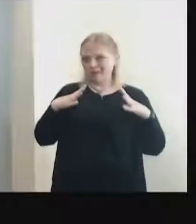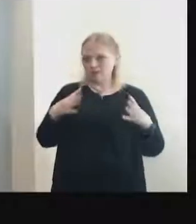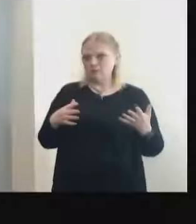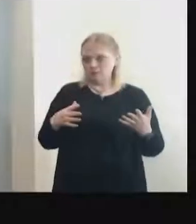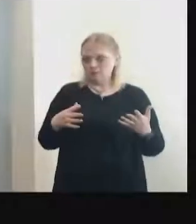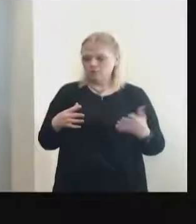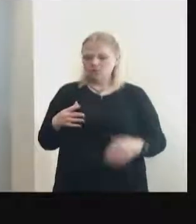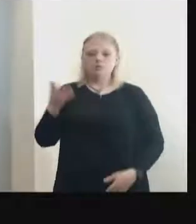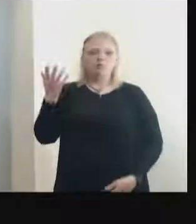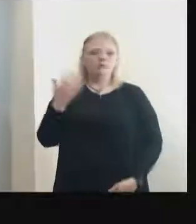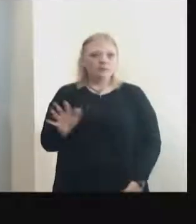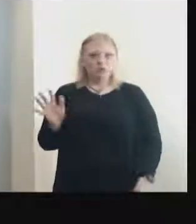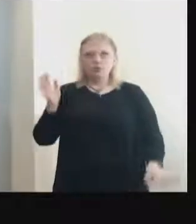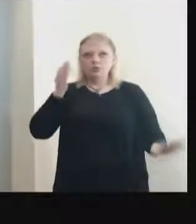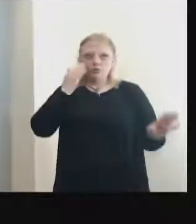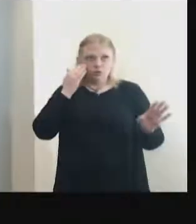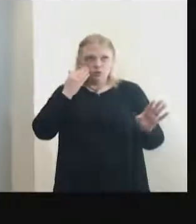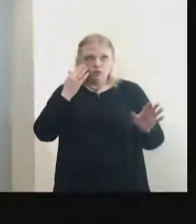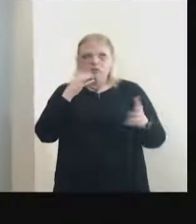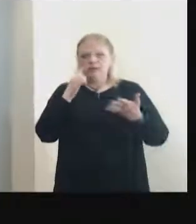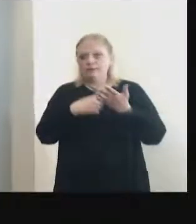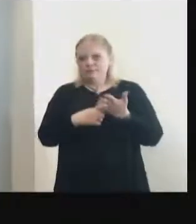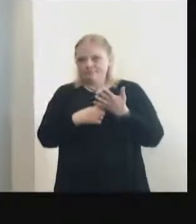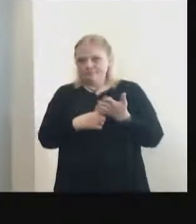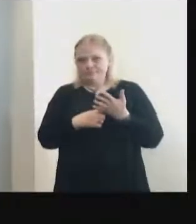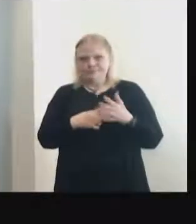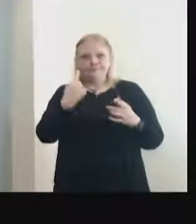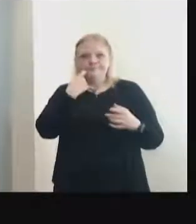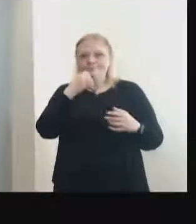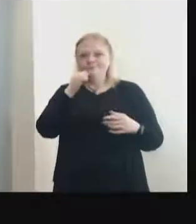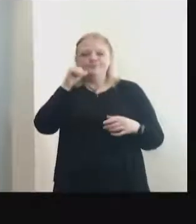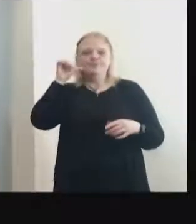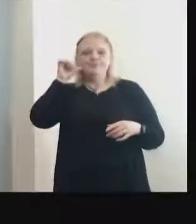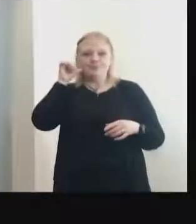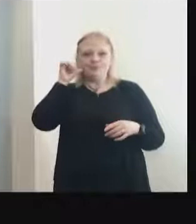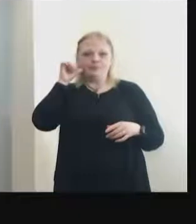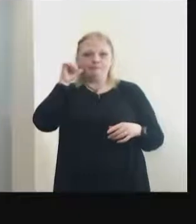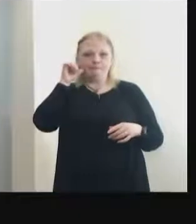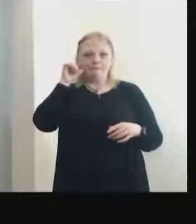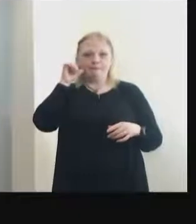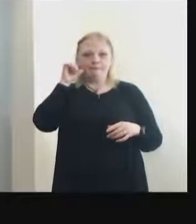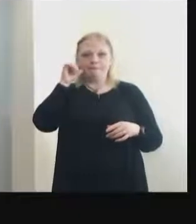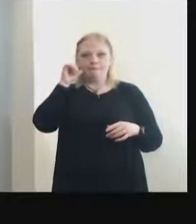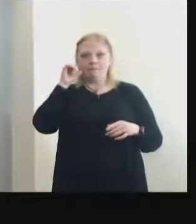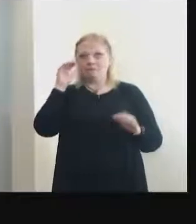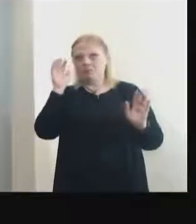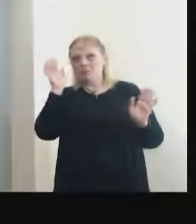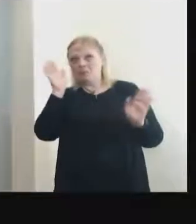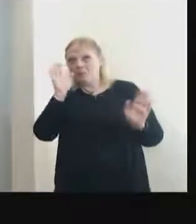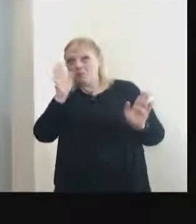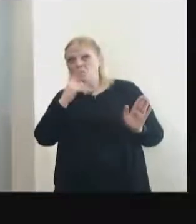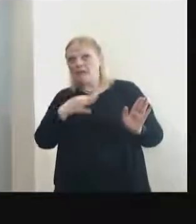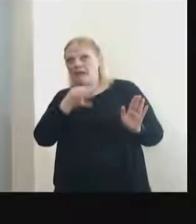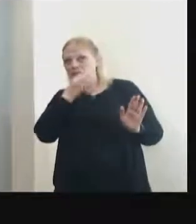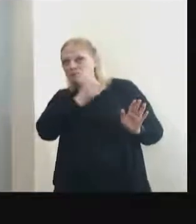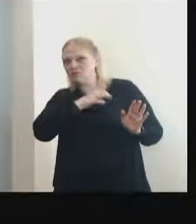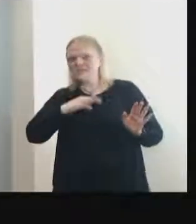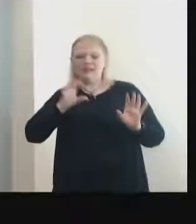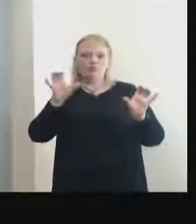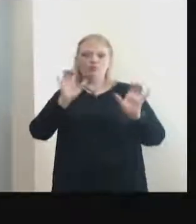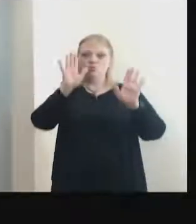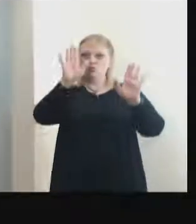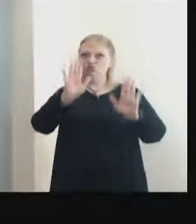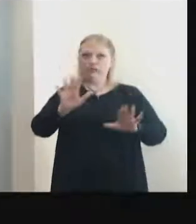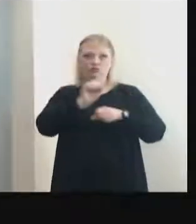know, and I was talking to one of our epidemiologists yesterday, just to give them a big shout out to our epidemiology staff. They do a great job.